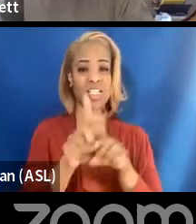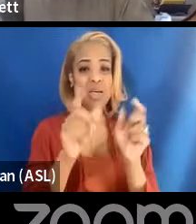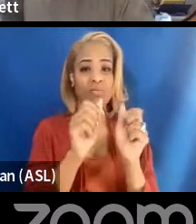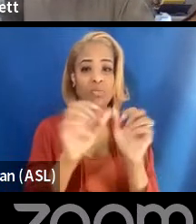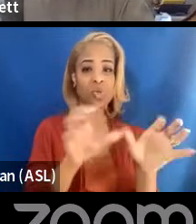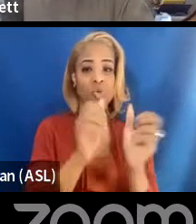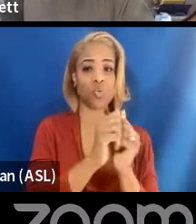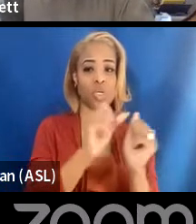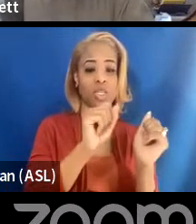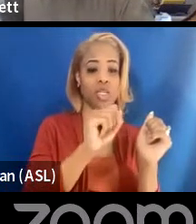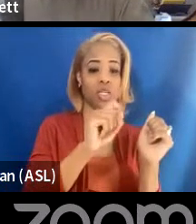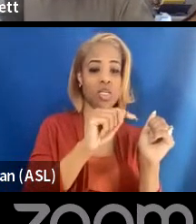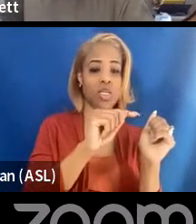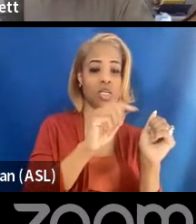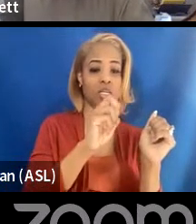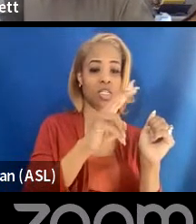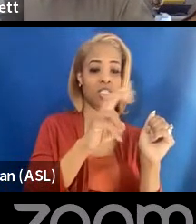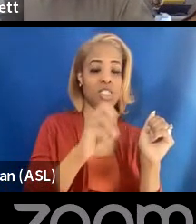All right.